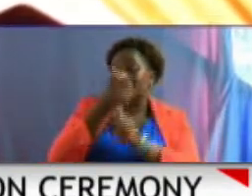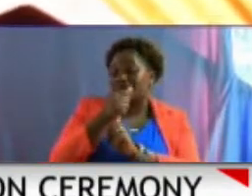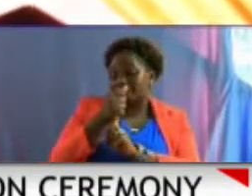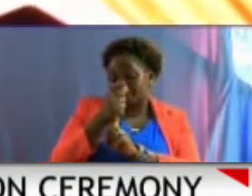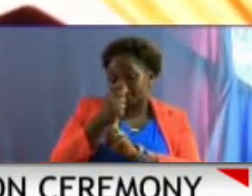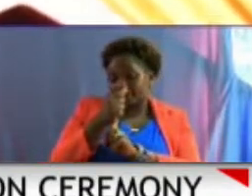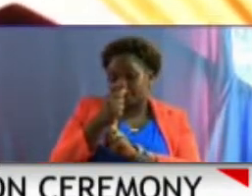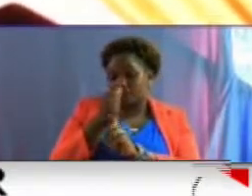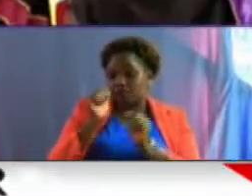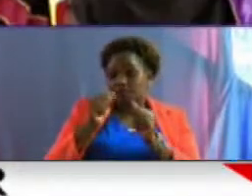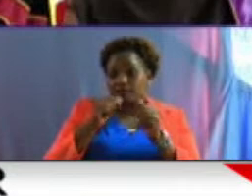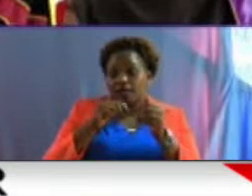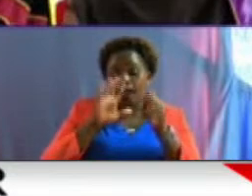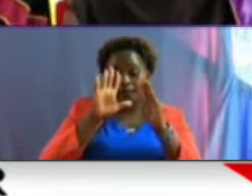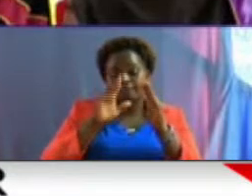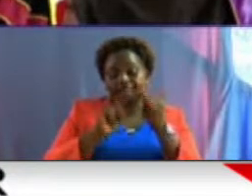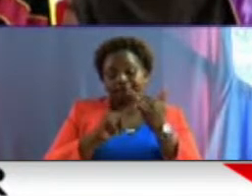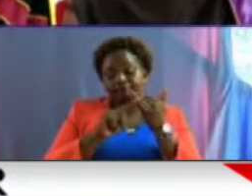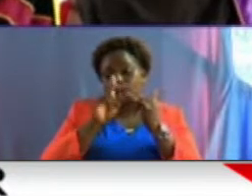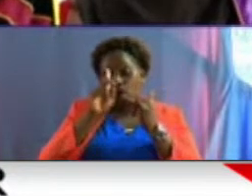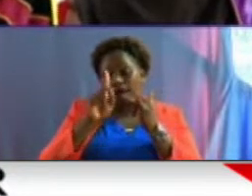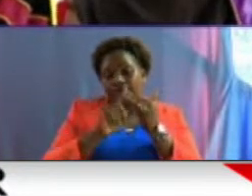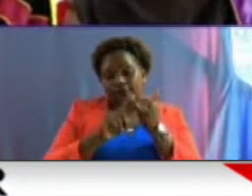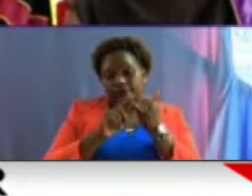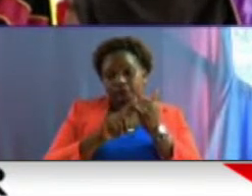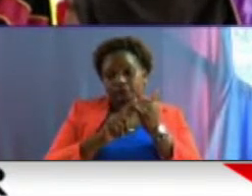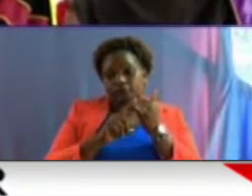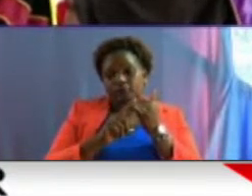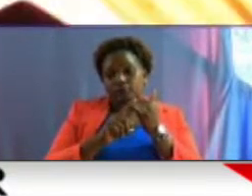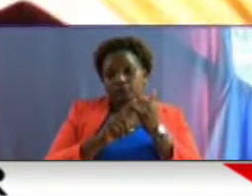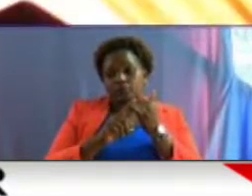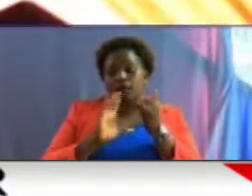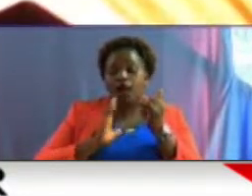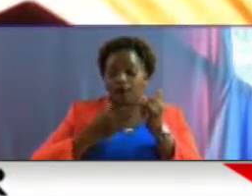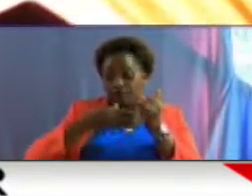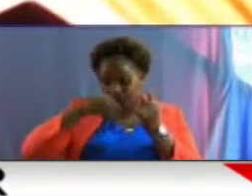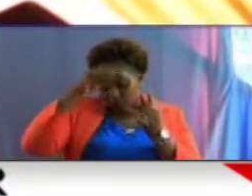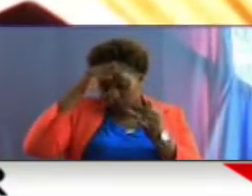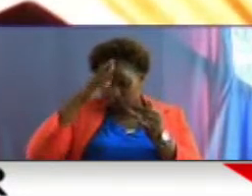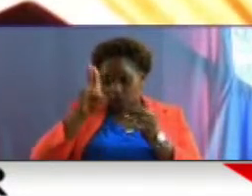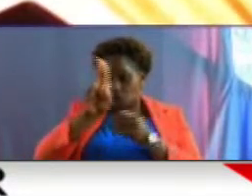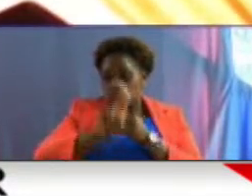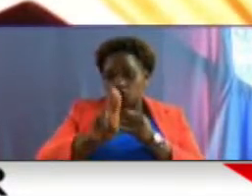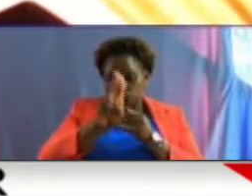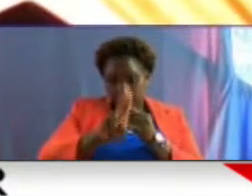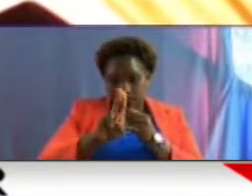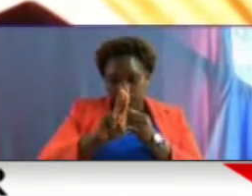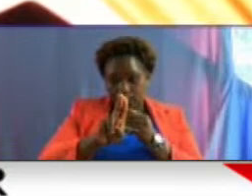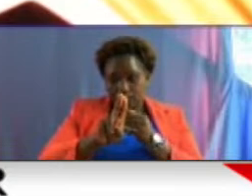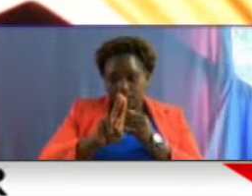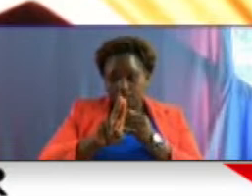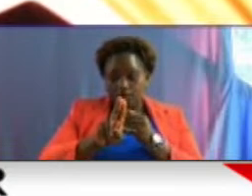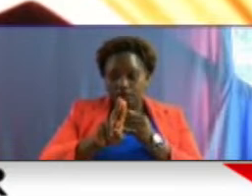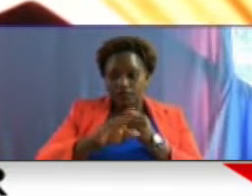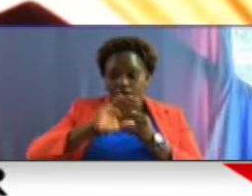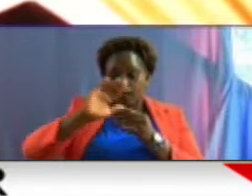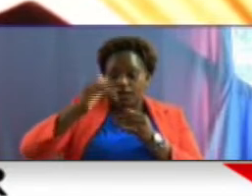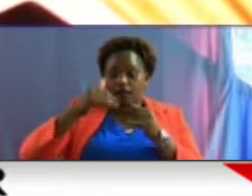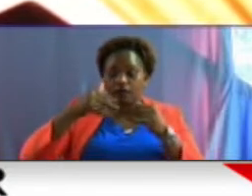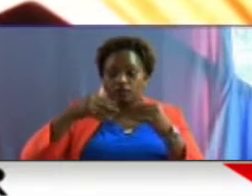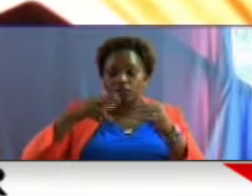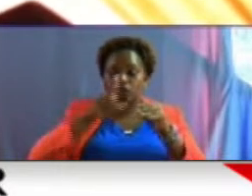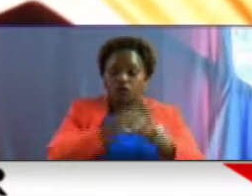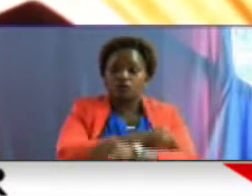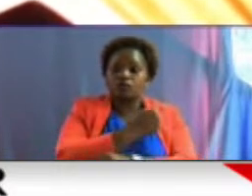achievements. Key among these is that our students are utilizing county hospitals